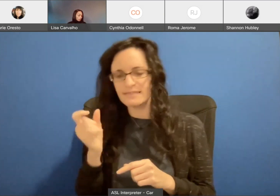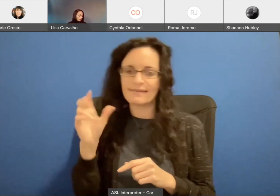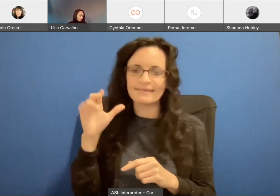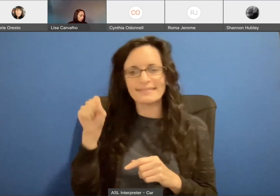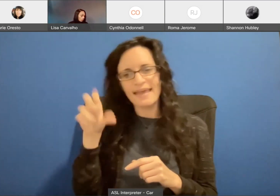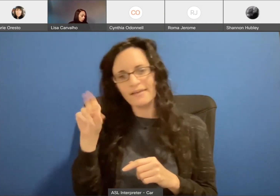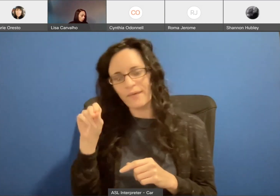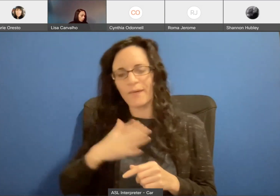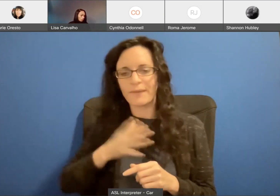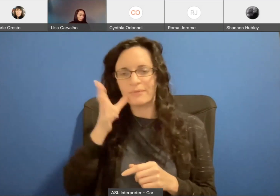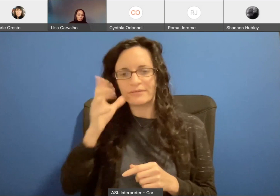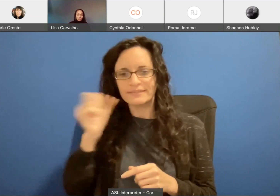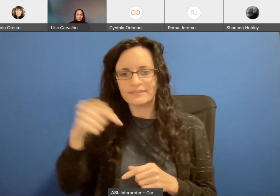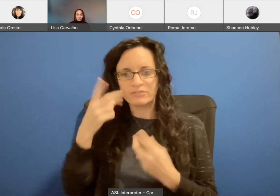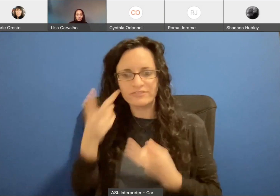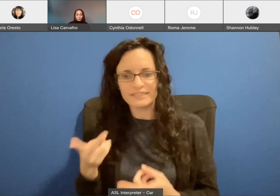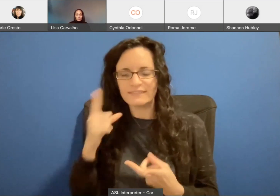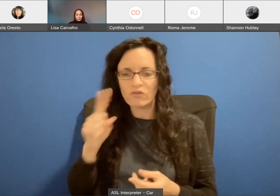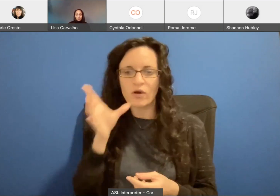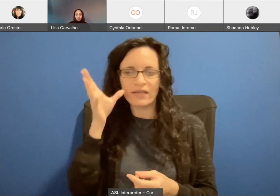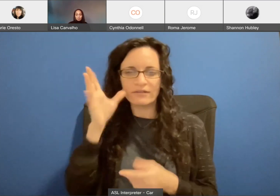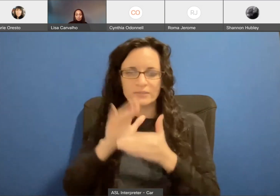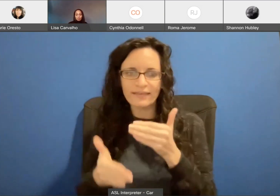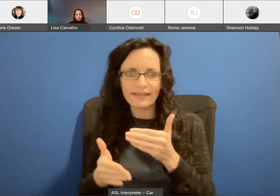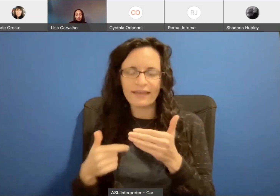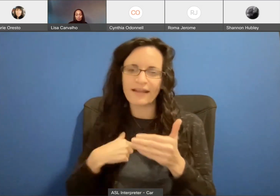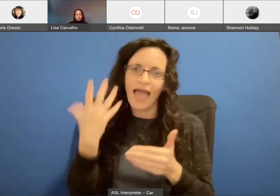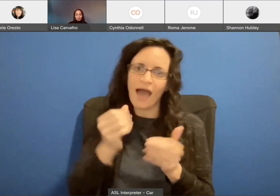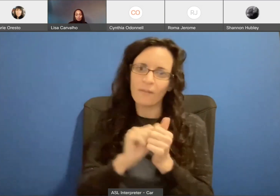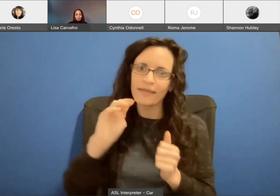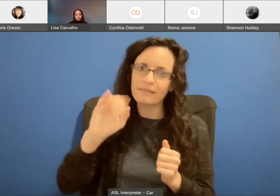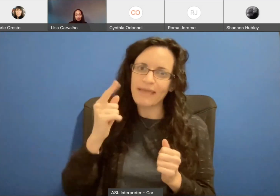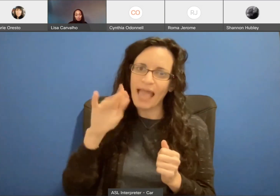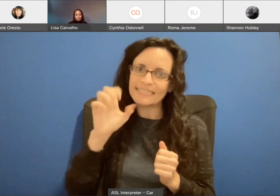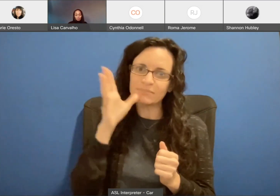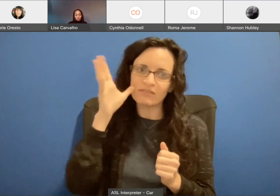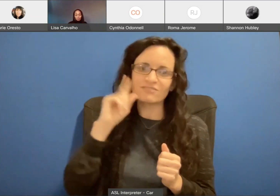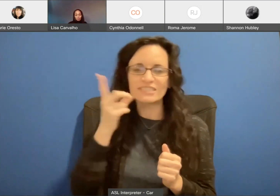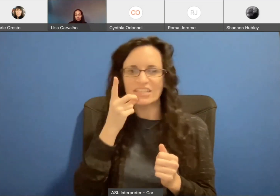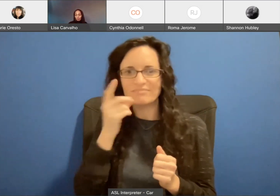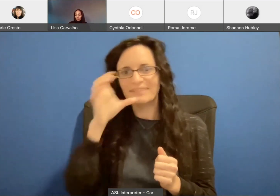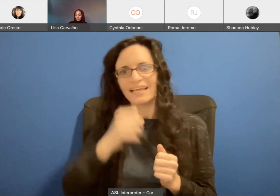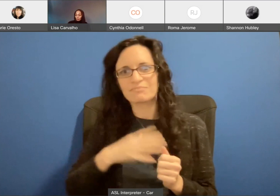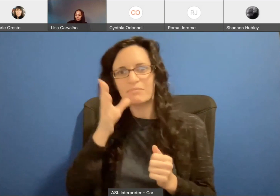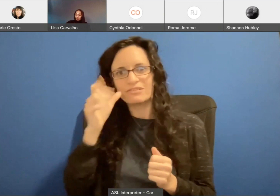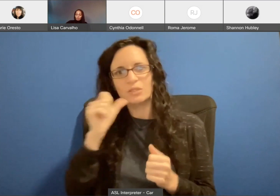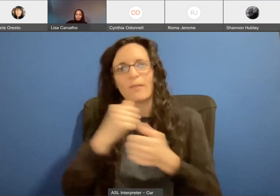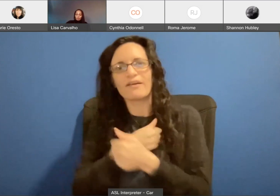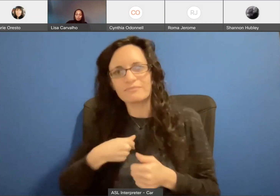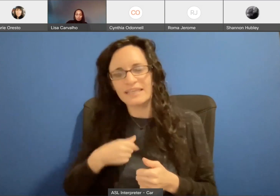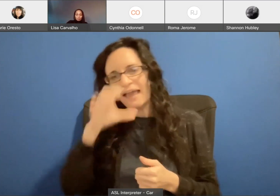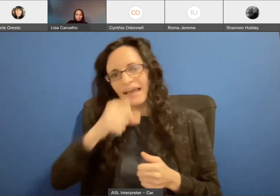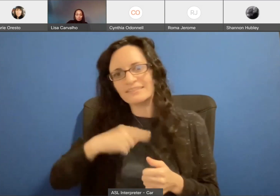my parents didn't come to visit me for Parents Weekend. I'm going out with Maggie's parents for dinner. And yeah, I guess my parents don't love me. I guess I'll just kill